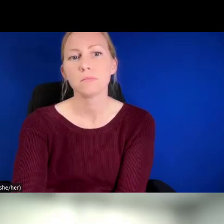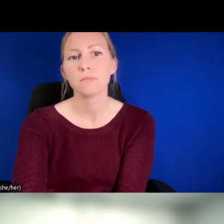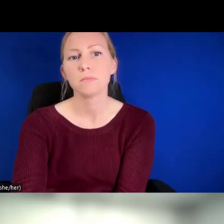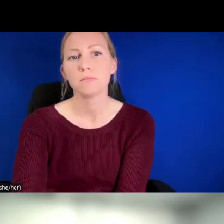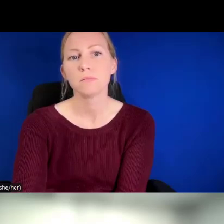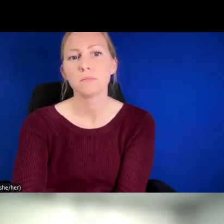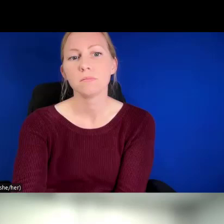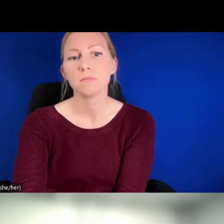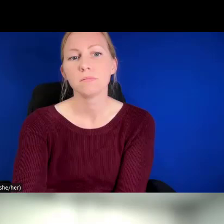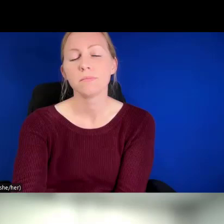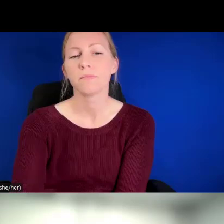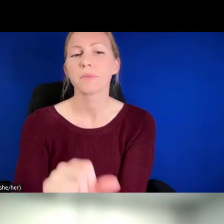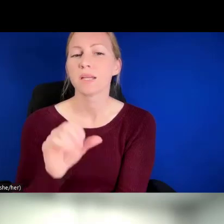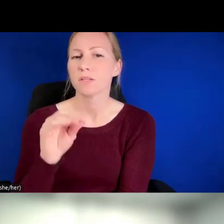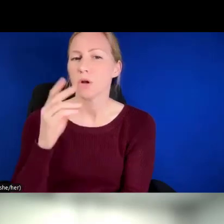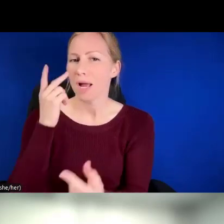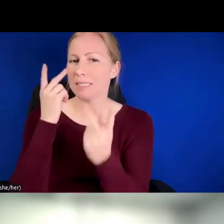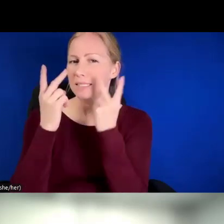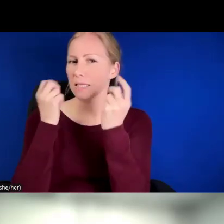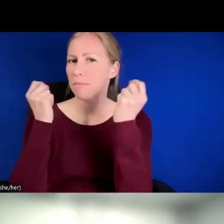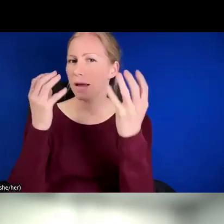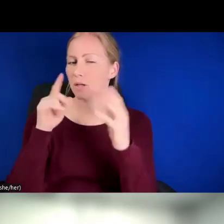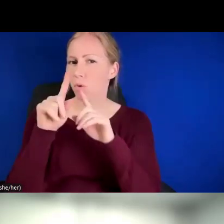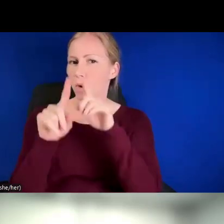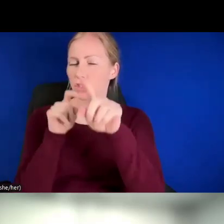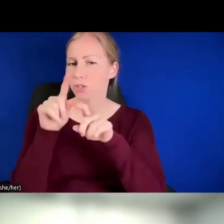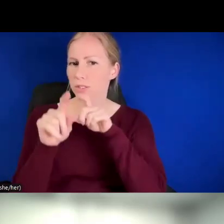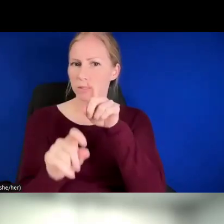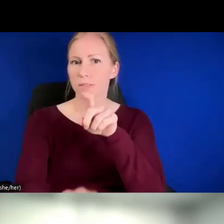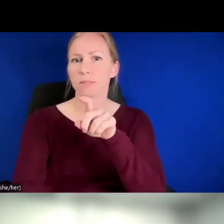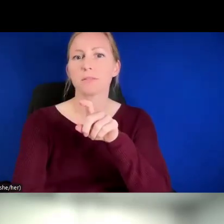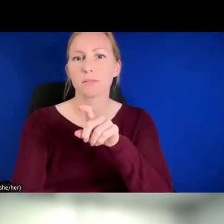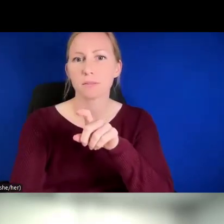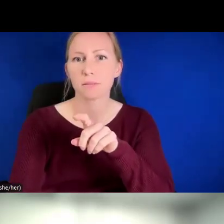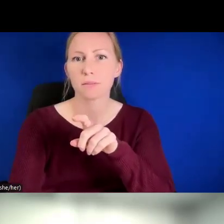So I see a lot of questions that are directed at